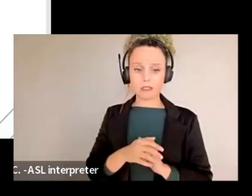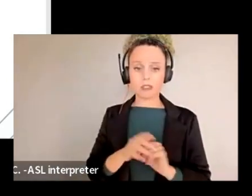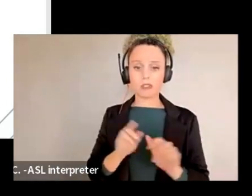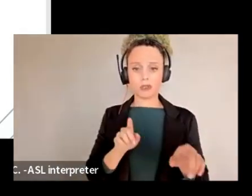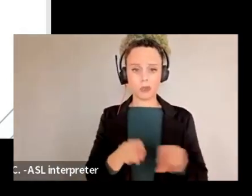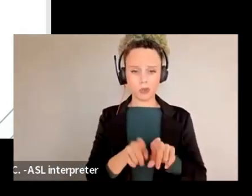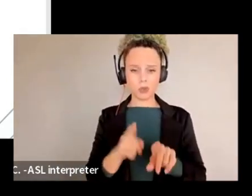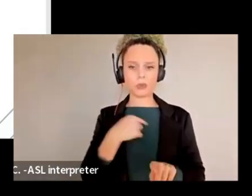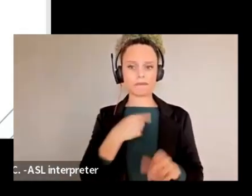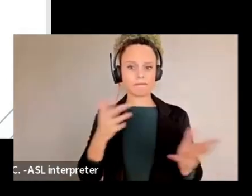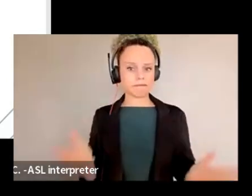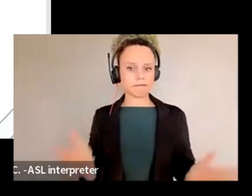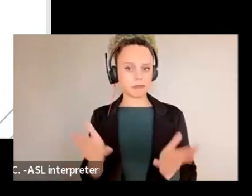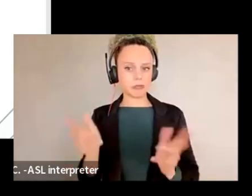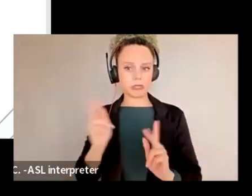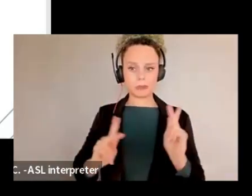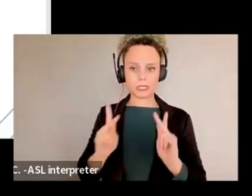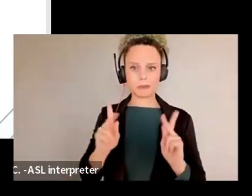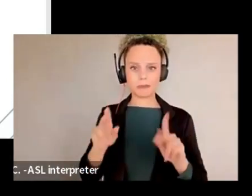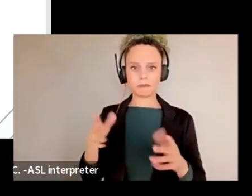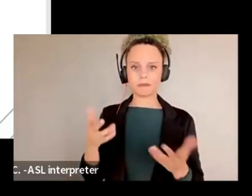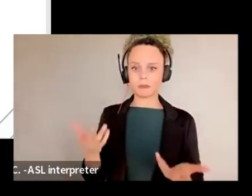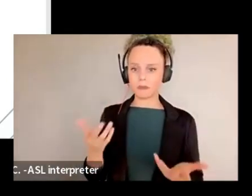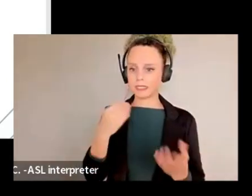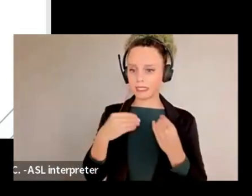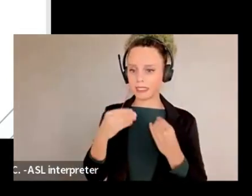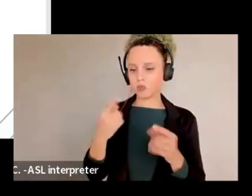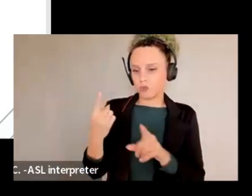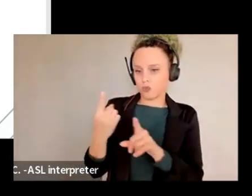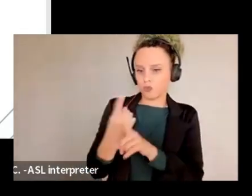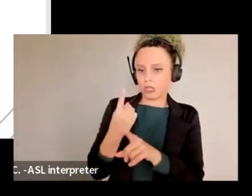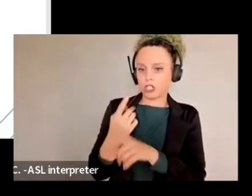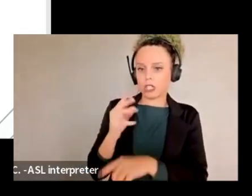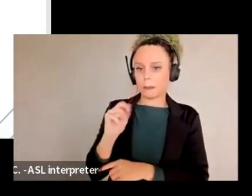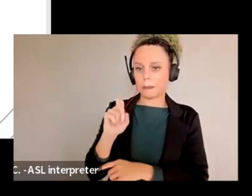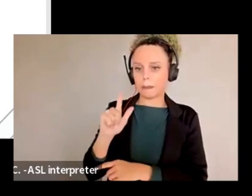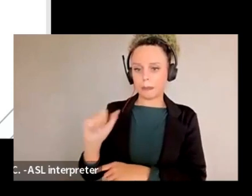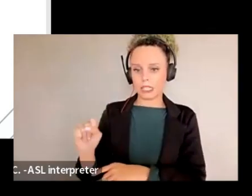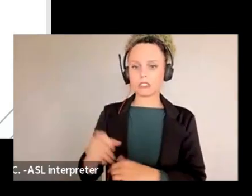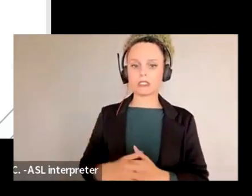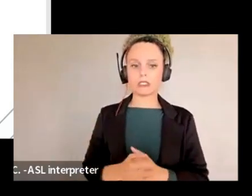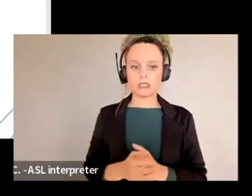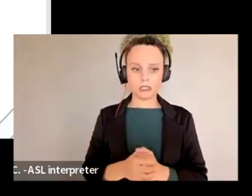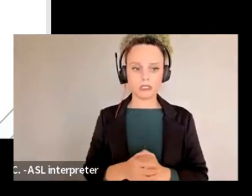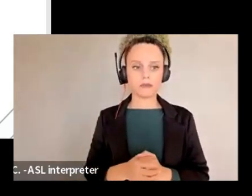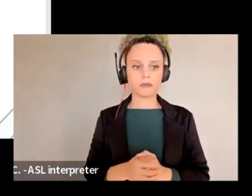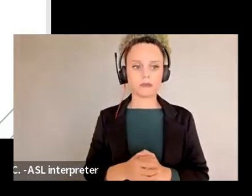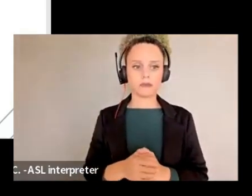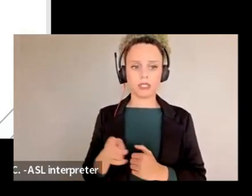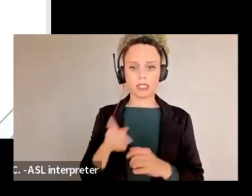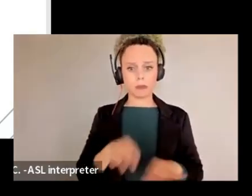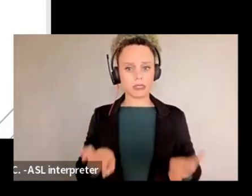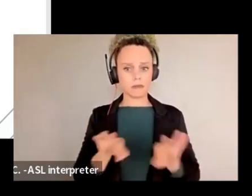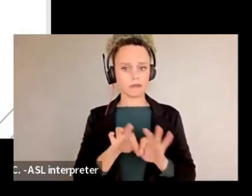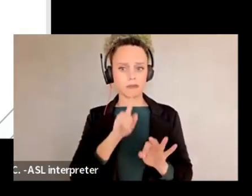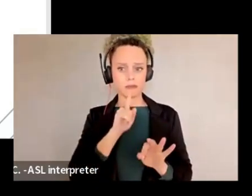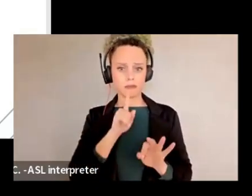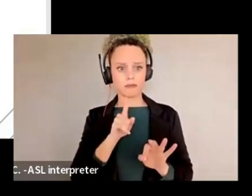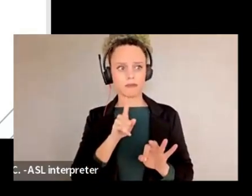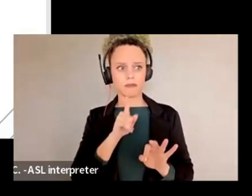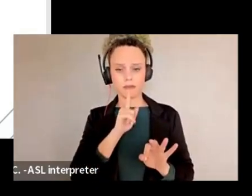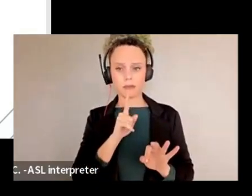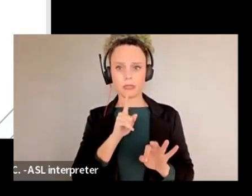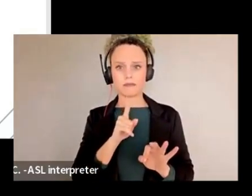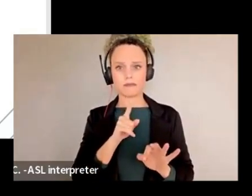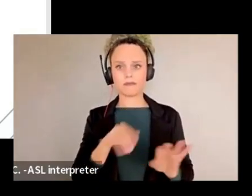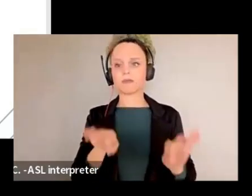out the details. But we also try to encourage people to have regular meals. This